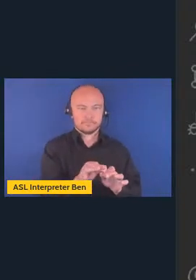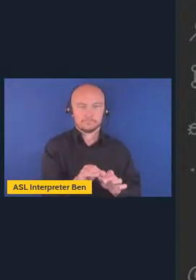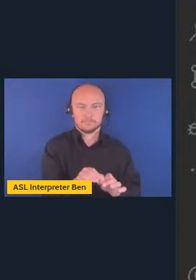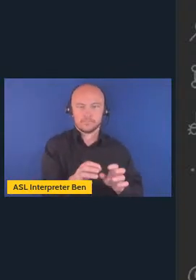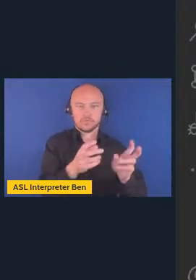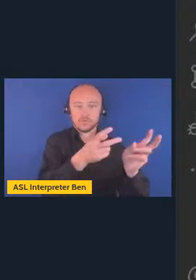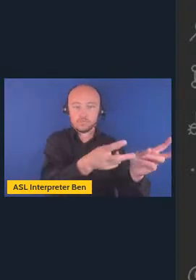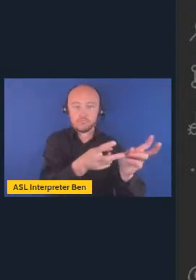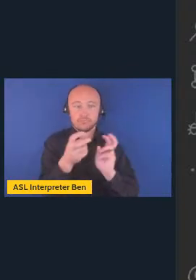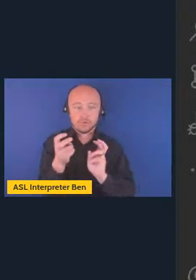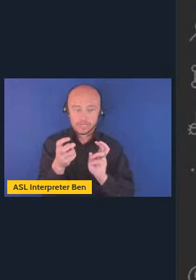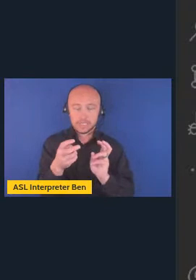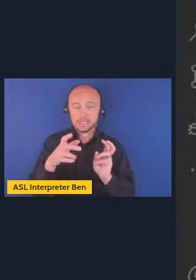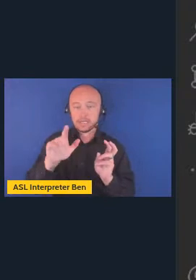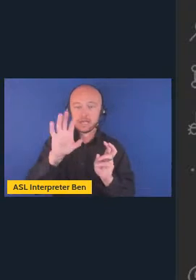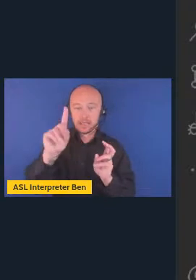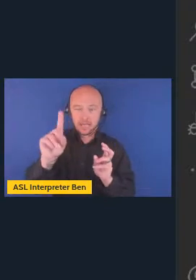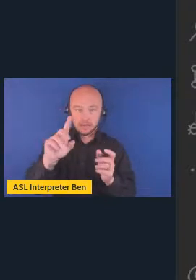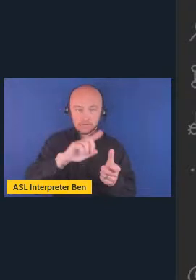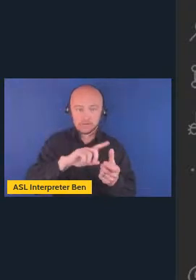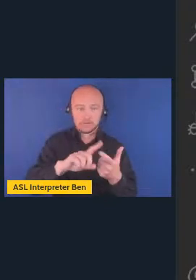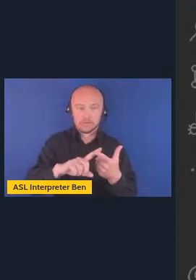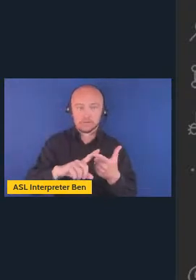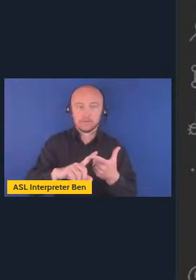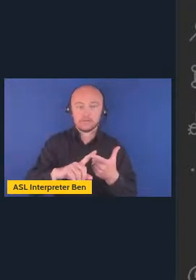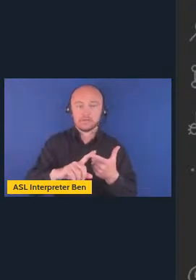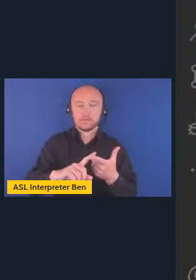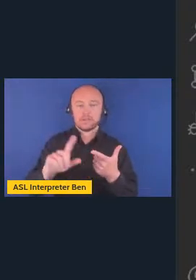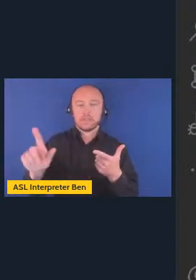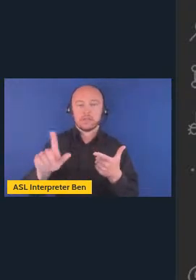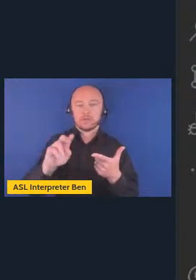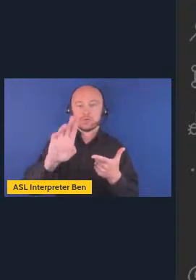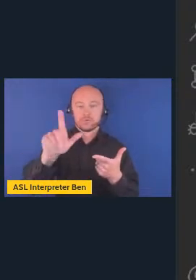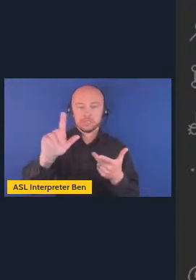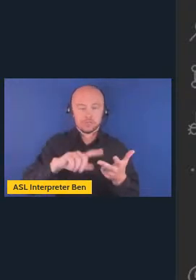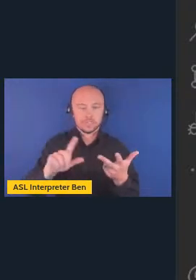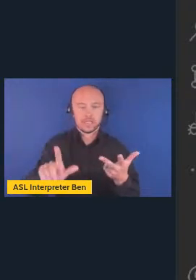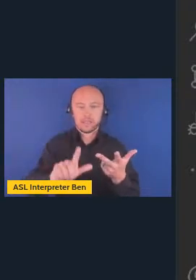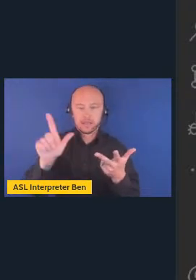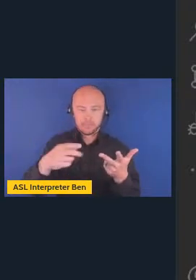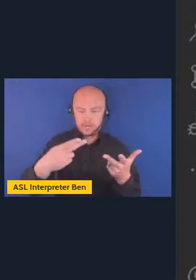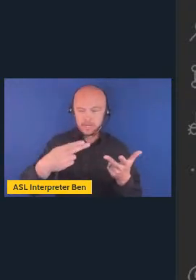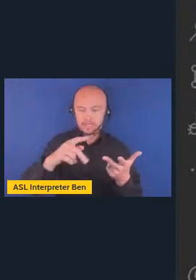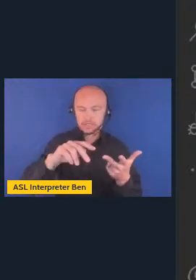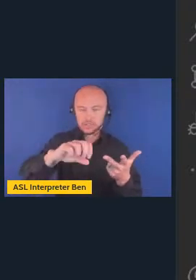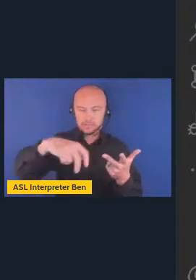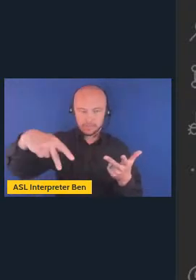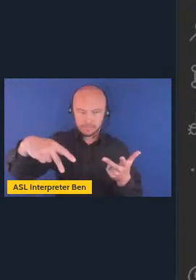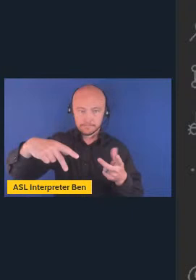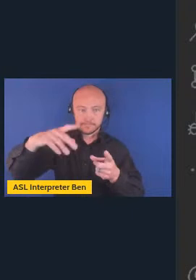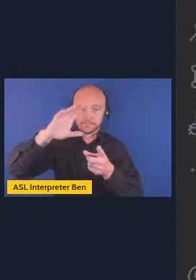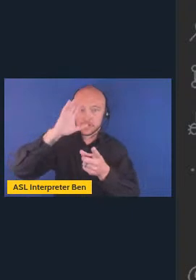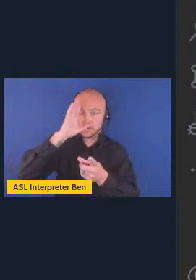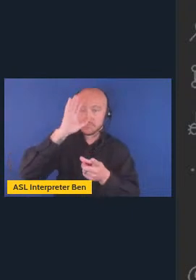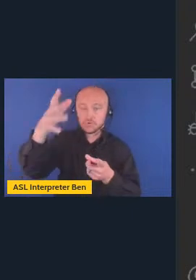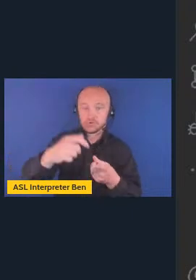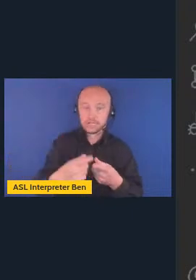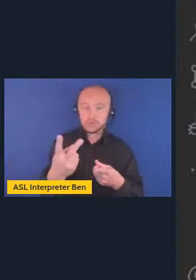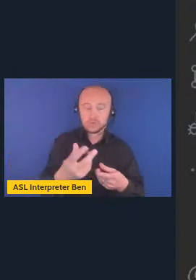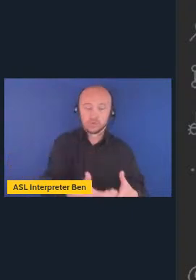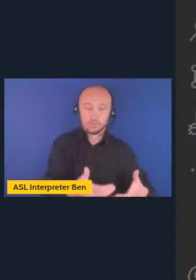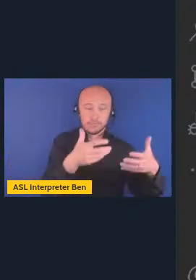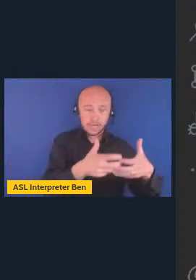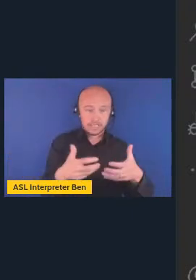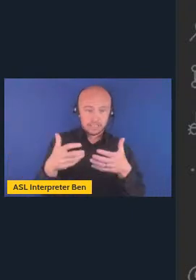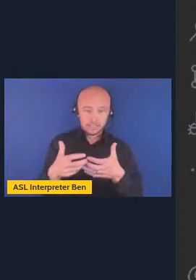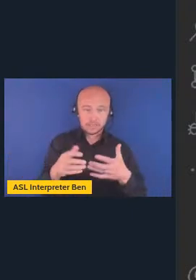importing. So I'm bringing our cloud standard library, utils, and HTTP. I'm going to use them. And then I'm creating two buckets. One I'm going to